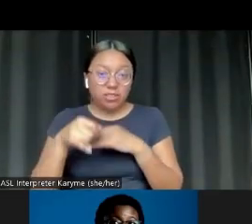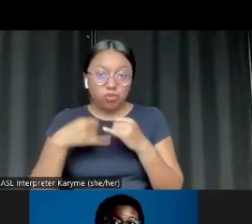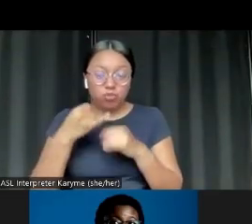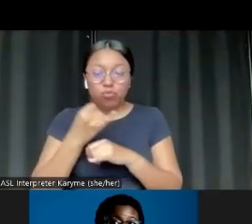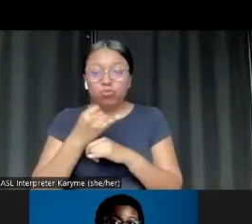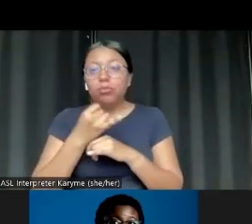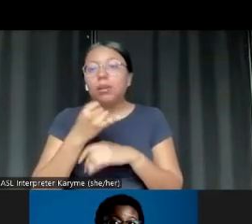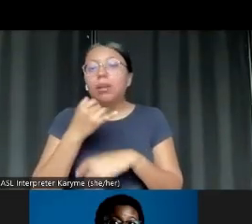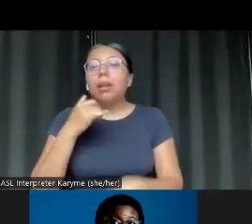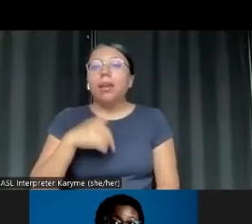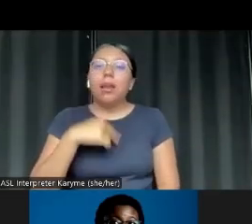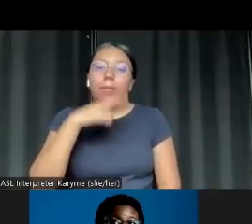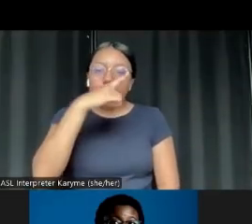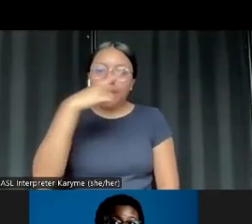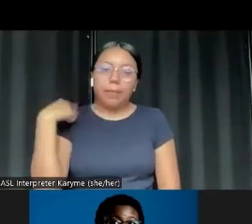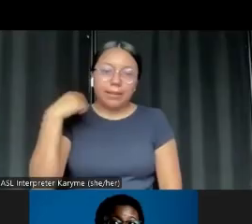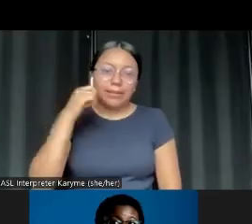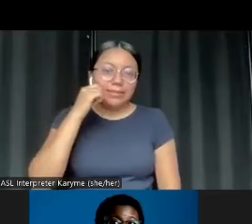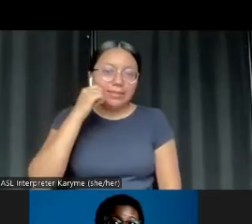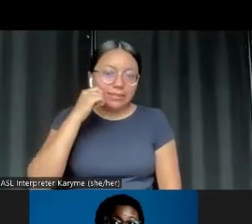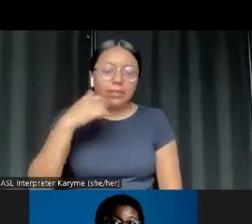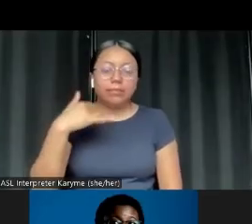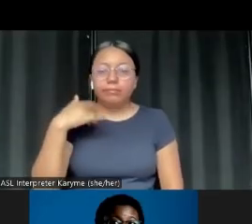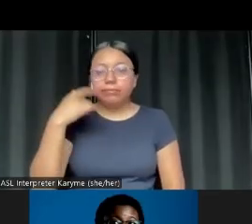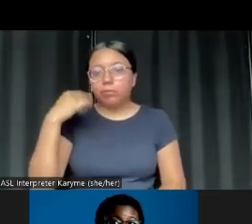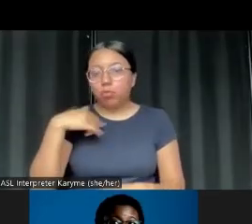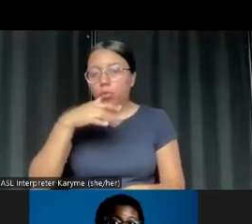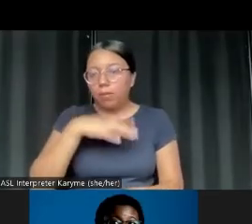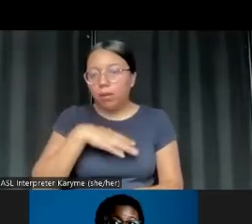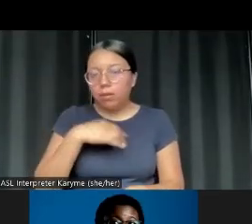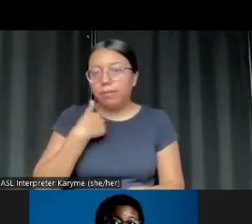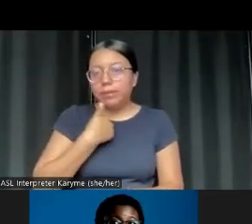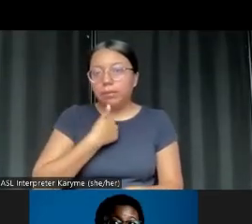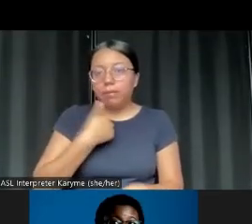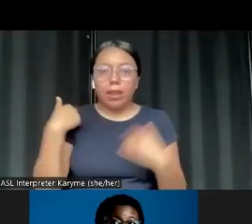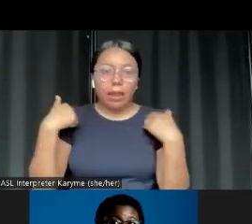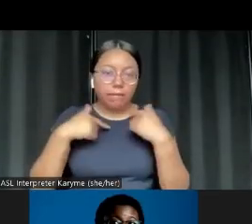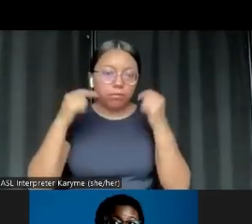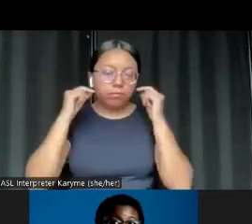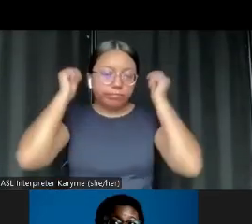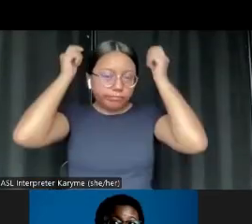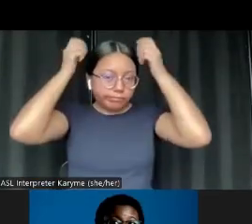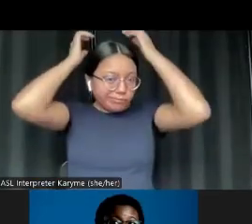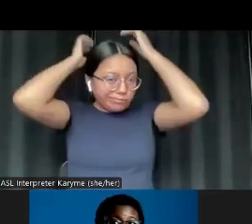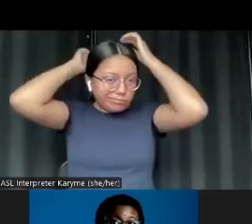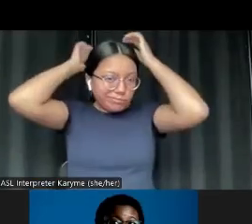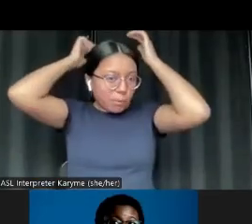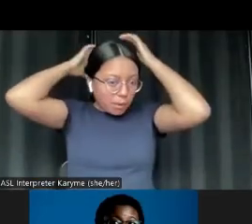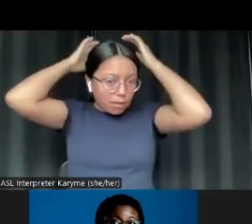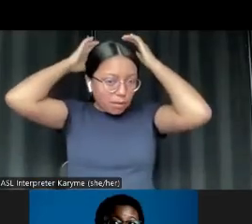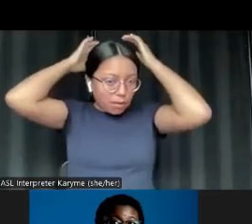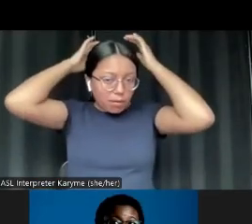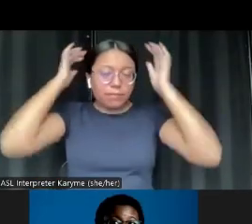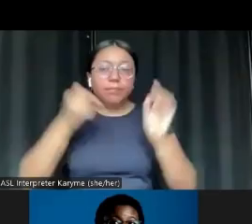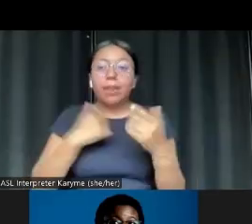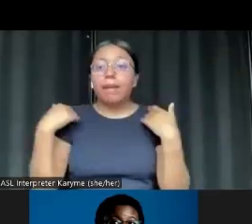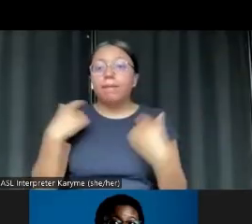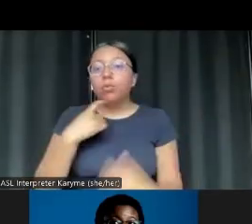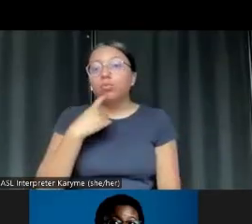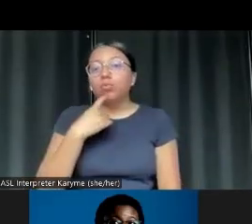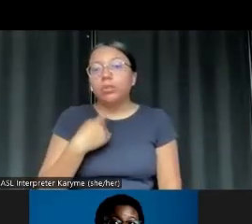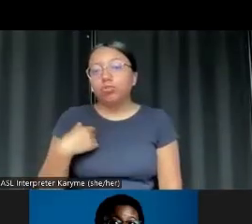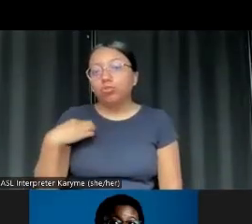woman with Black hair pulled into a high pony or a bun. I'm wearing a red shirt